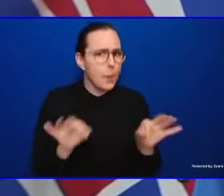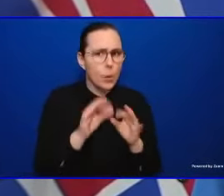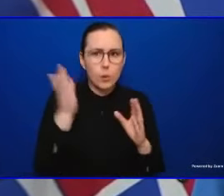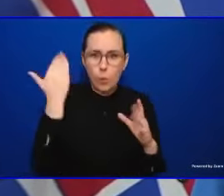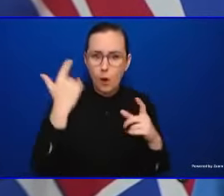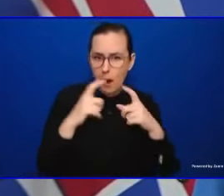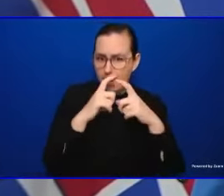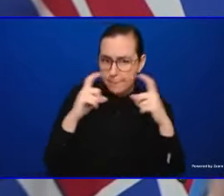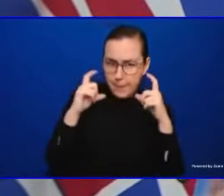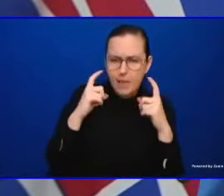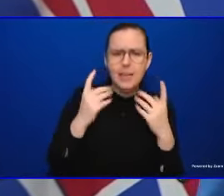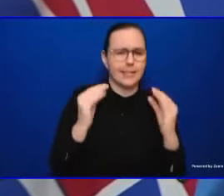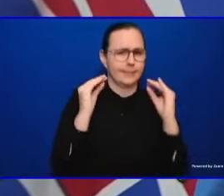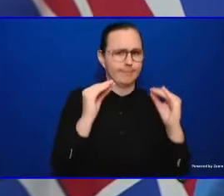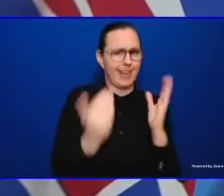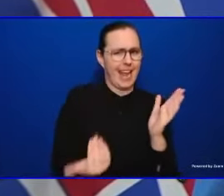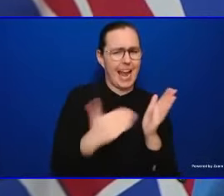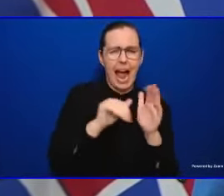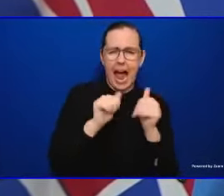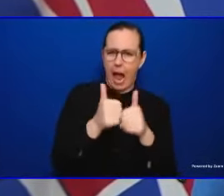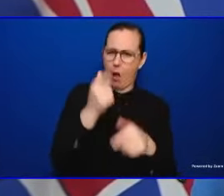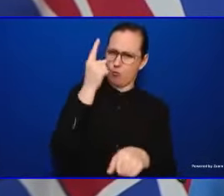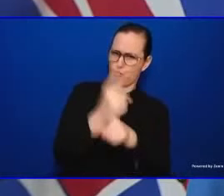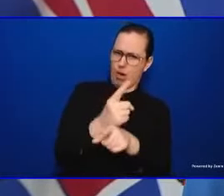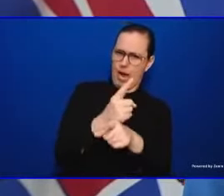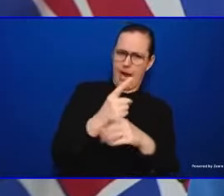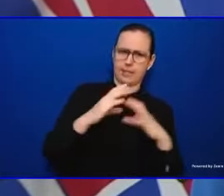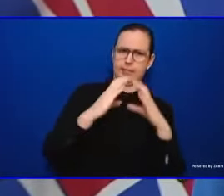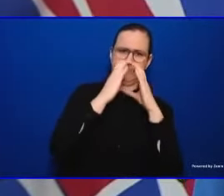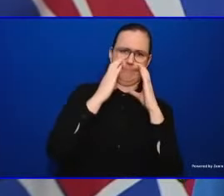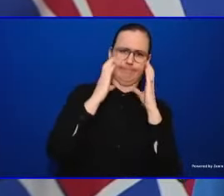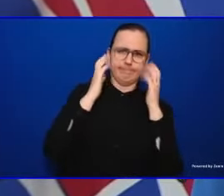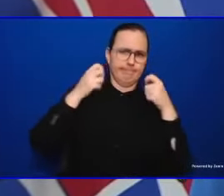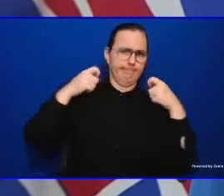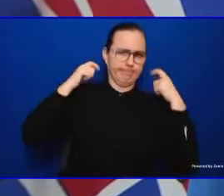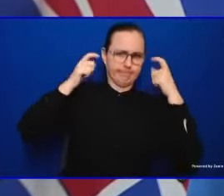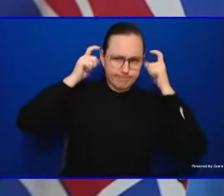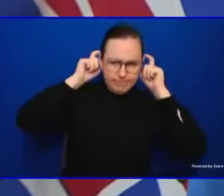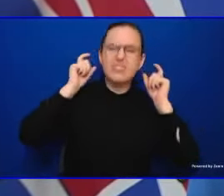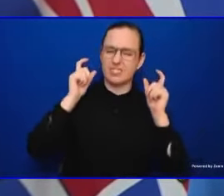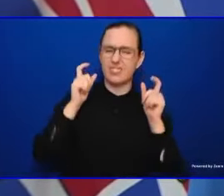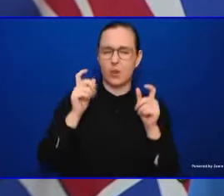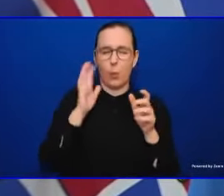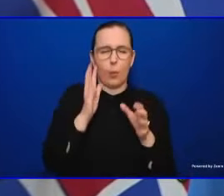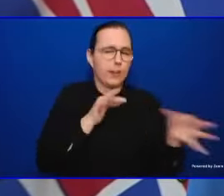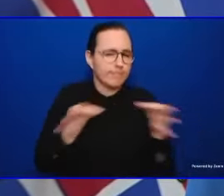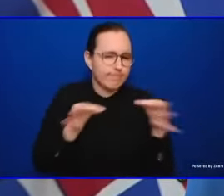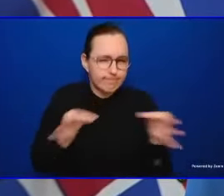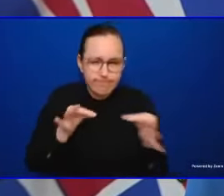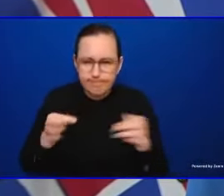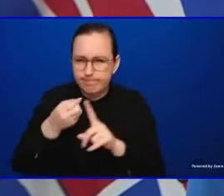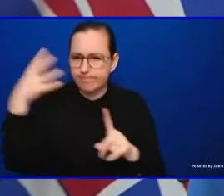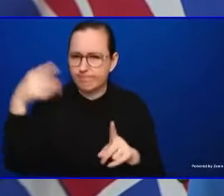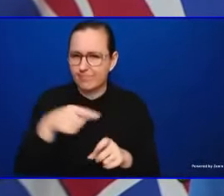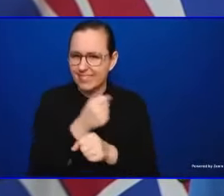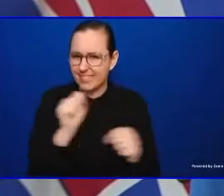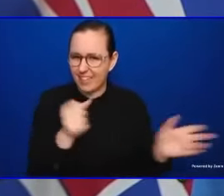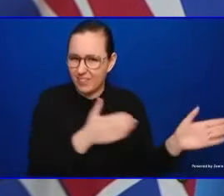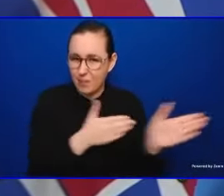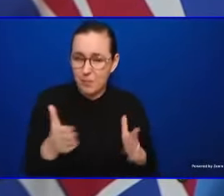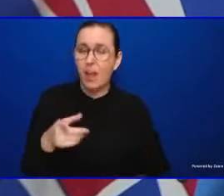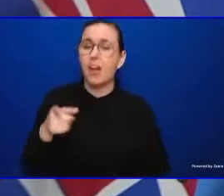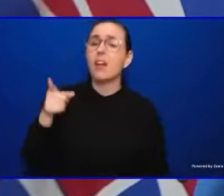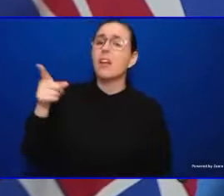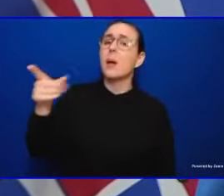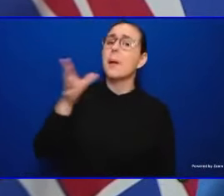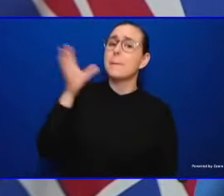safe, as well as a refresher on the overall safety plan. I mean, we do ask parents to send their child to school with a three-layer mask. However,